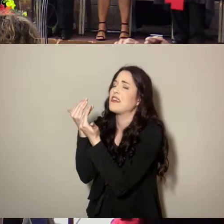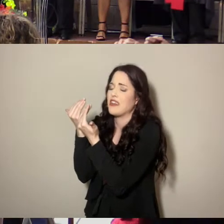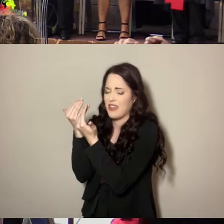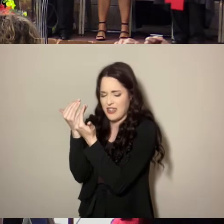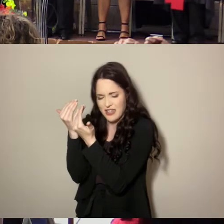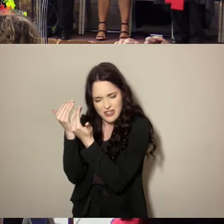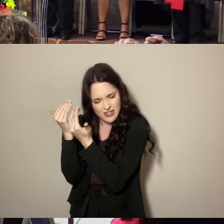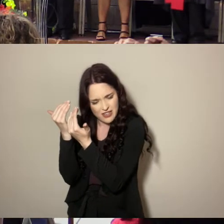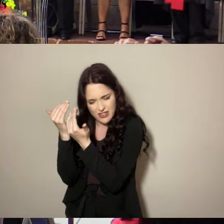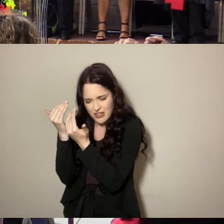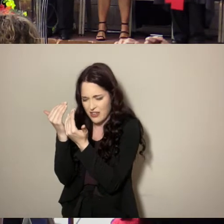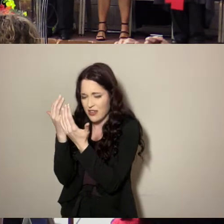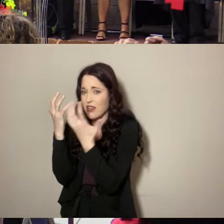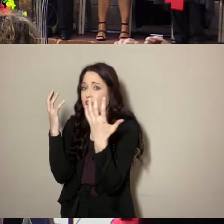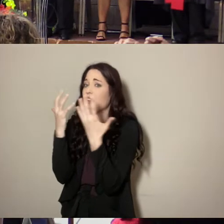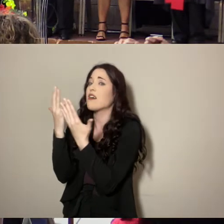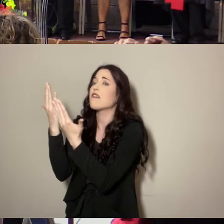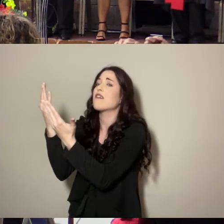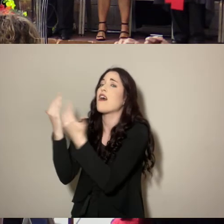helpless